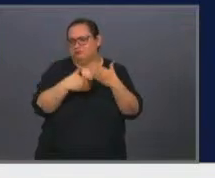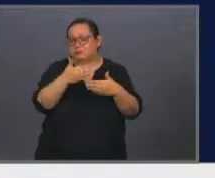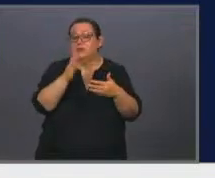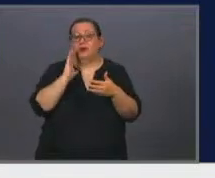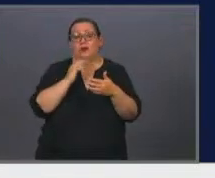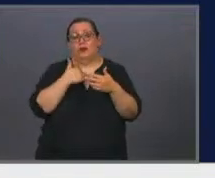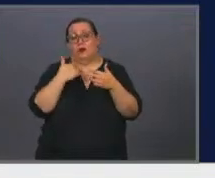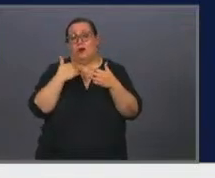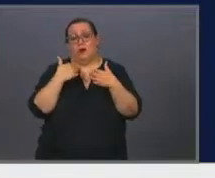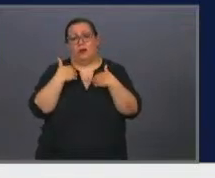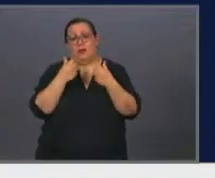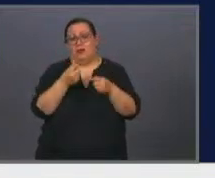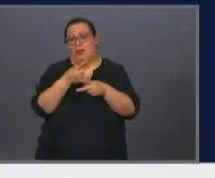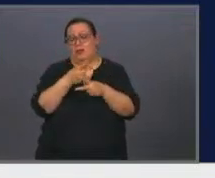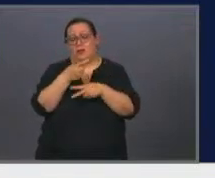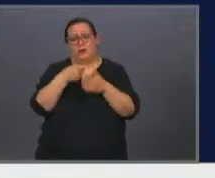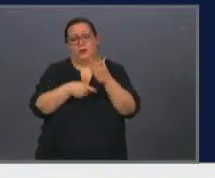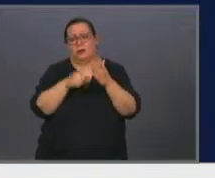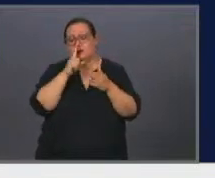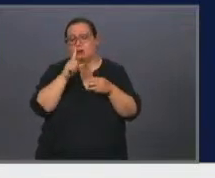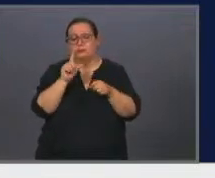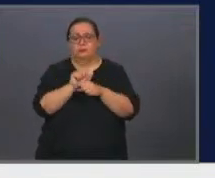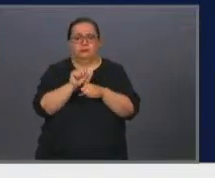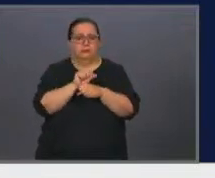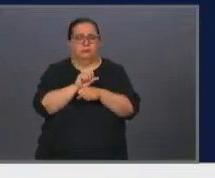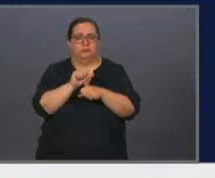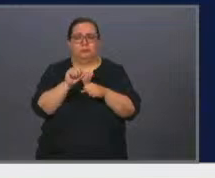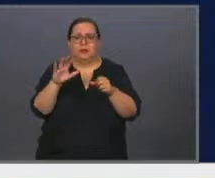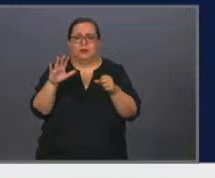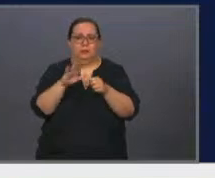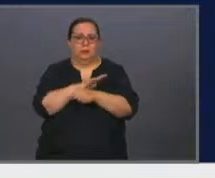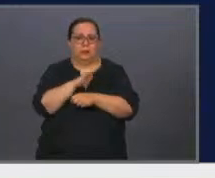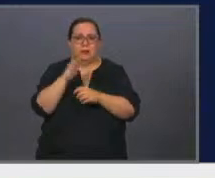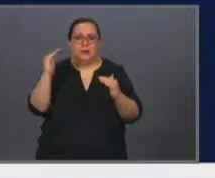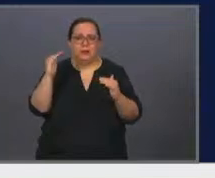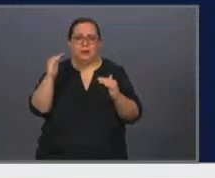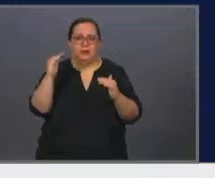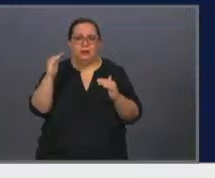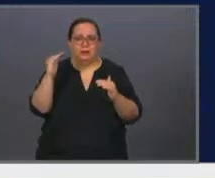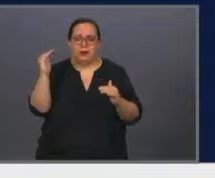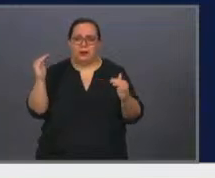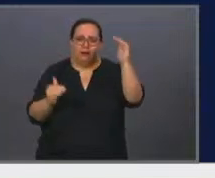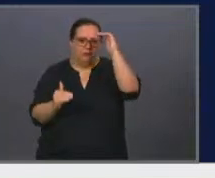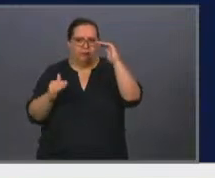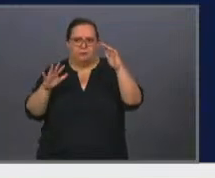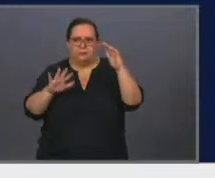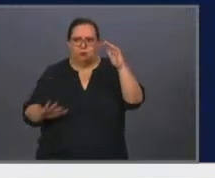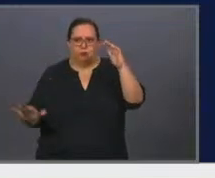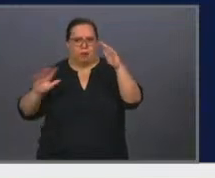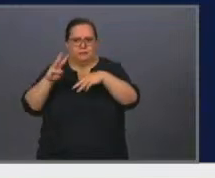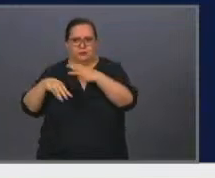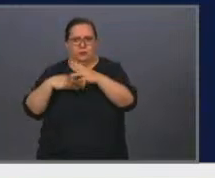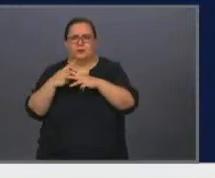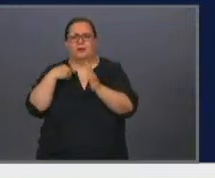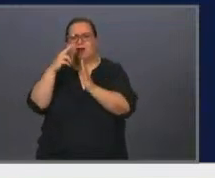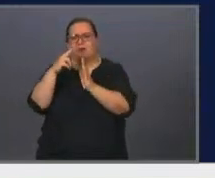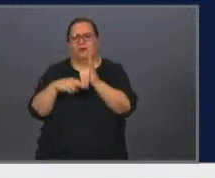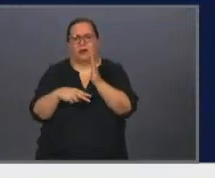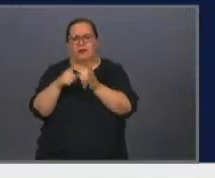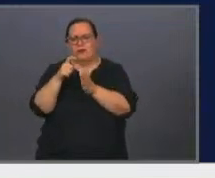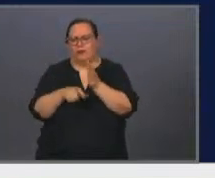are completely out of line relative to the rest of the world. I read an article a quarter century ago,